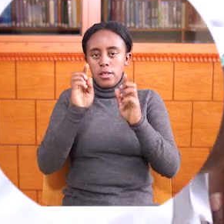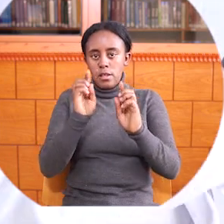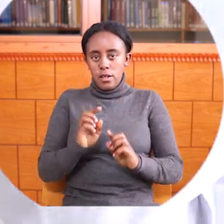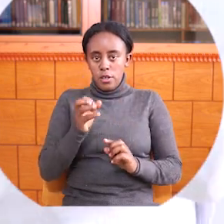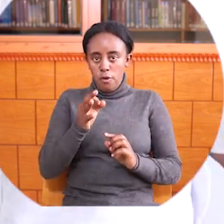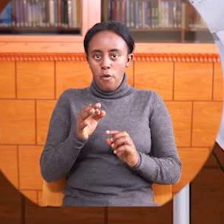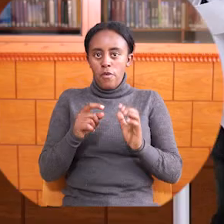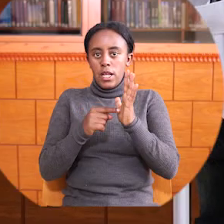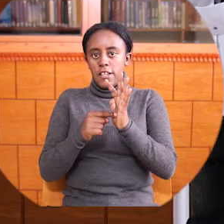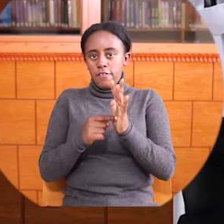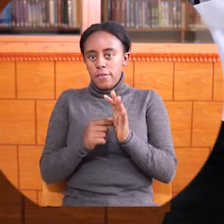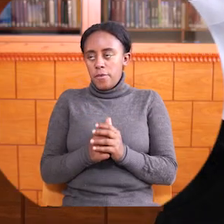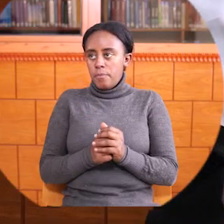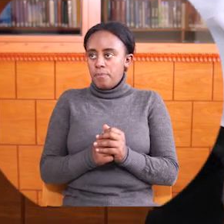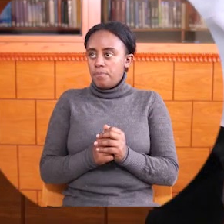of leaf.